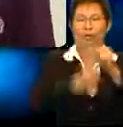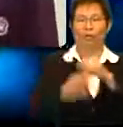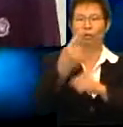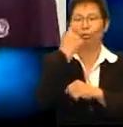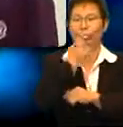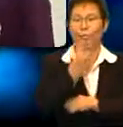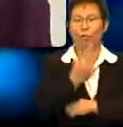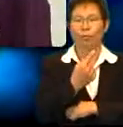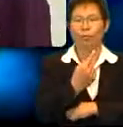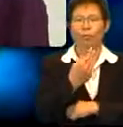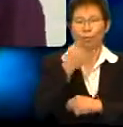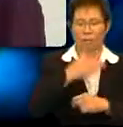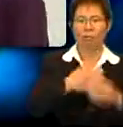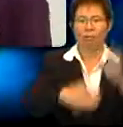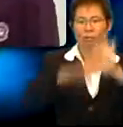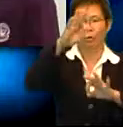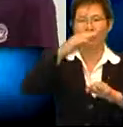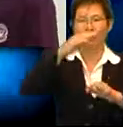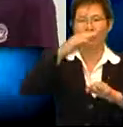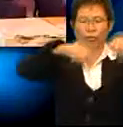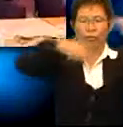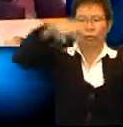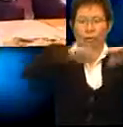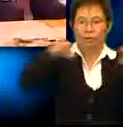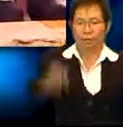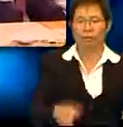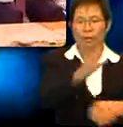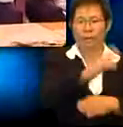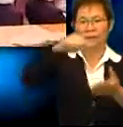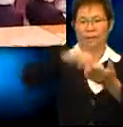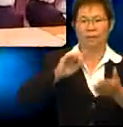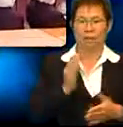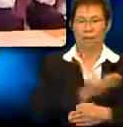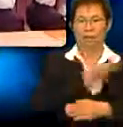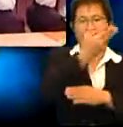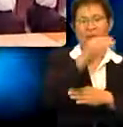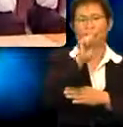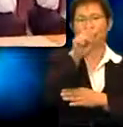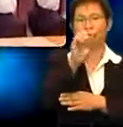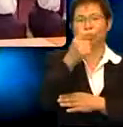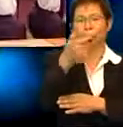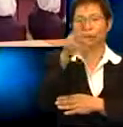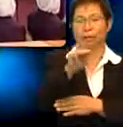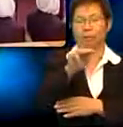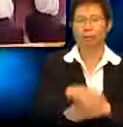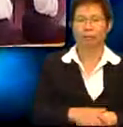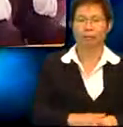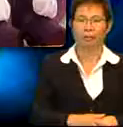Good morning everyone. We would like to present our findings. This is our frequency table and this is our histogram.